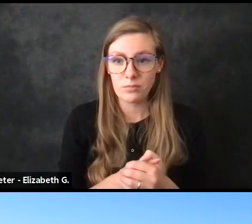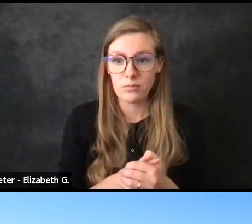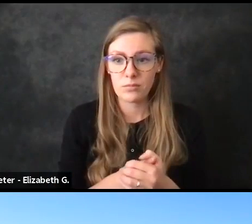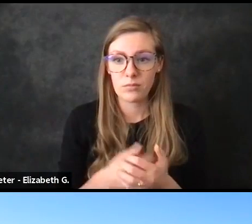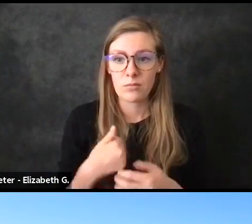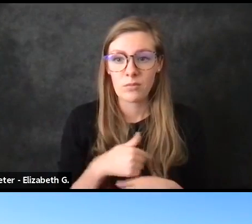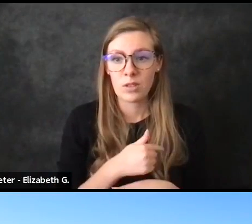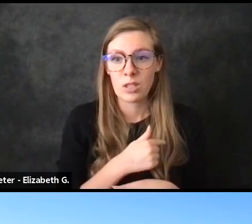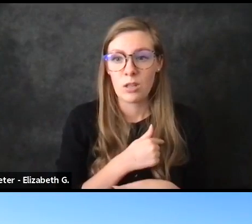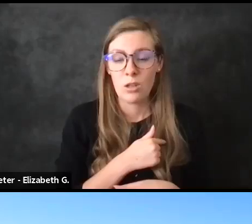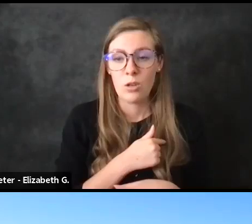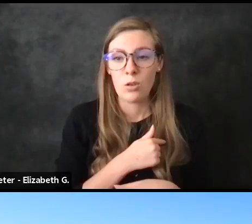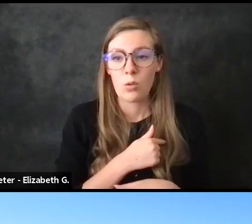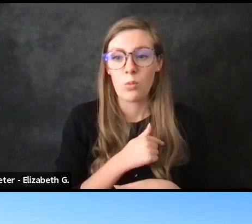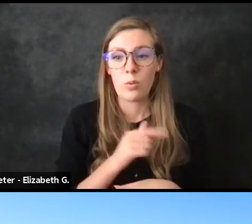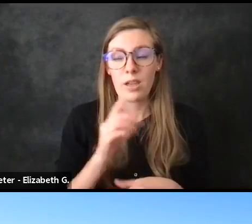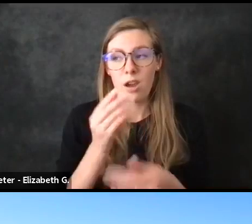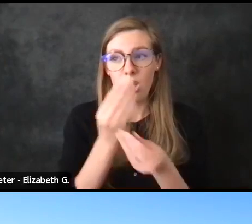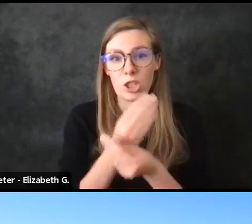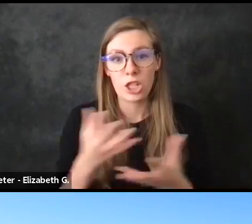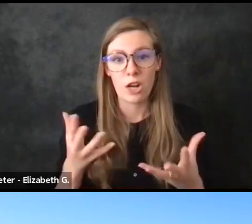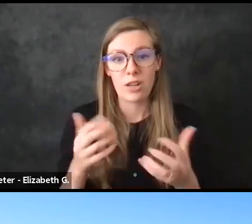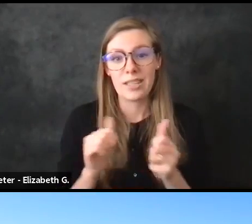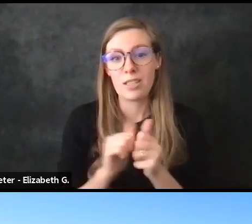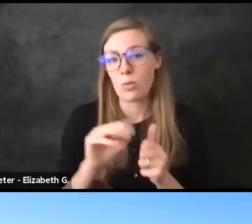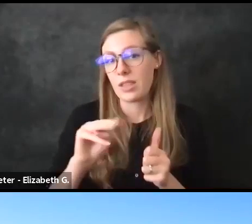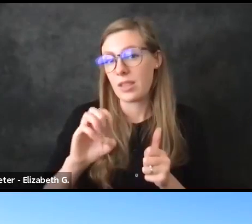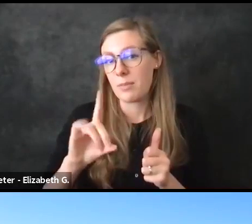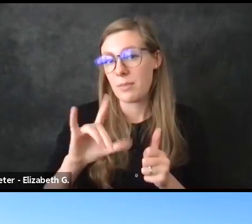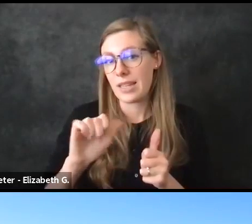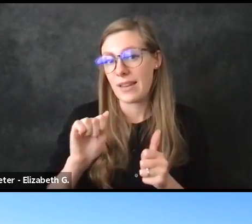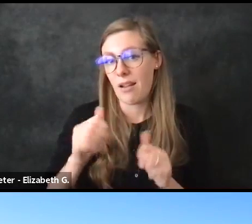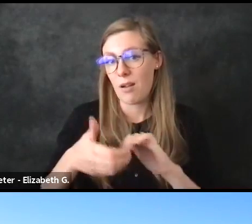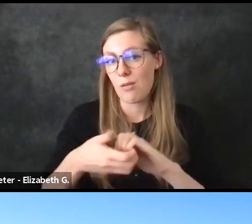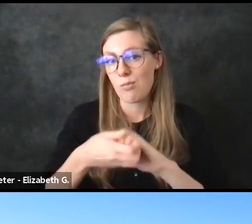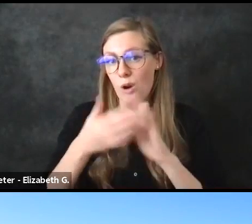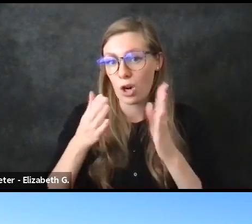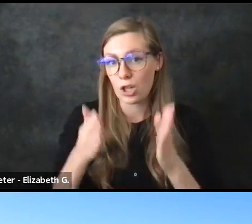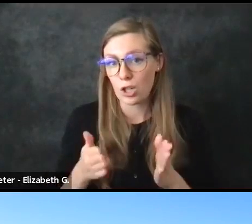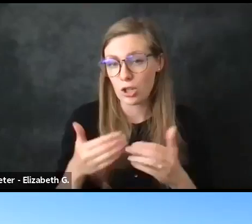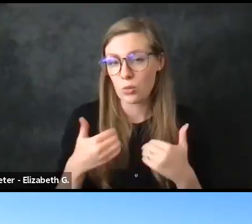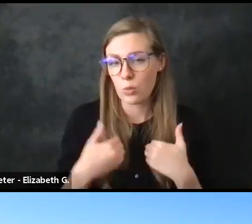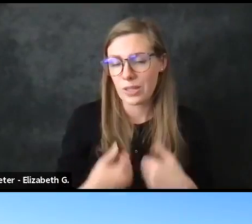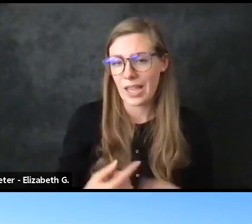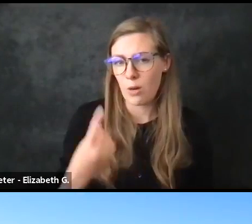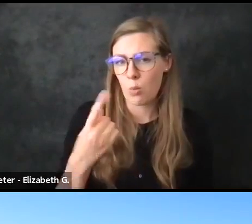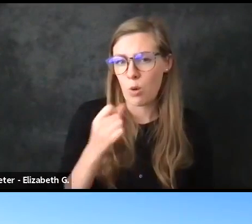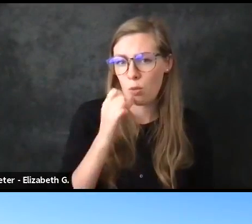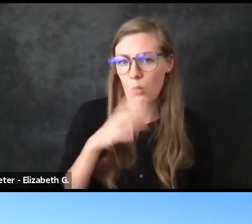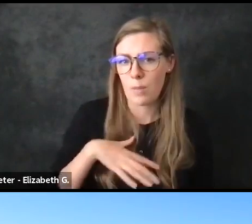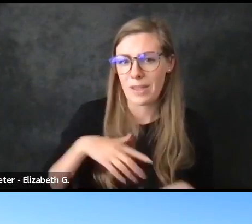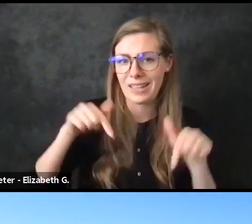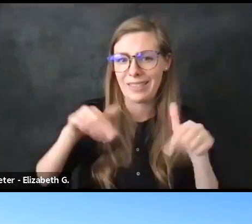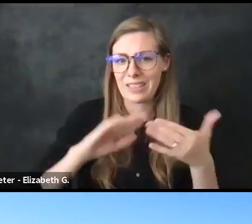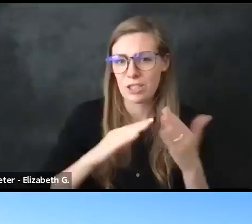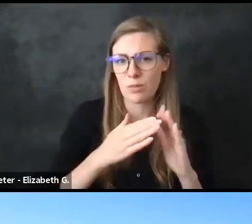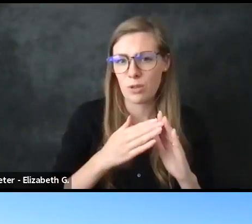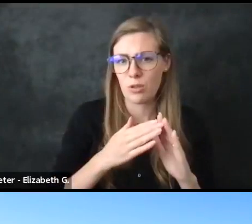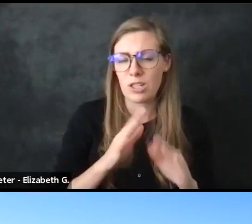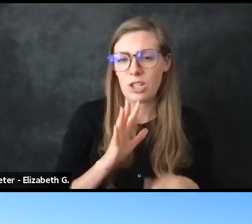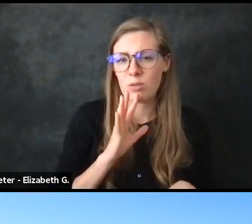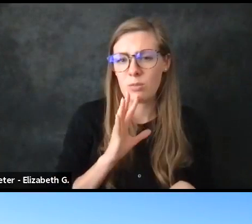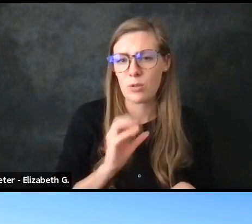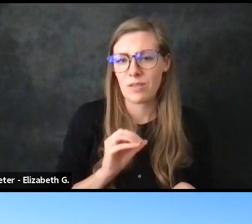We are sharing this with our media partners. We had one woman in our community between the ages of 50